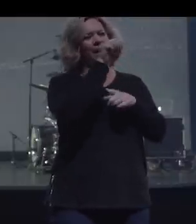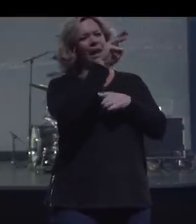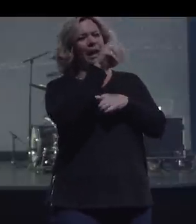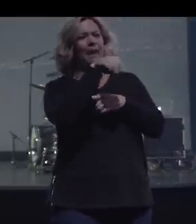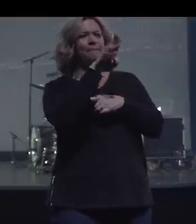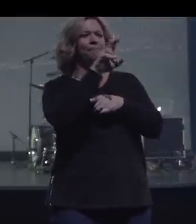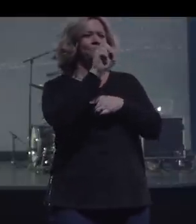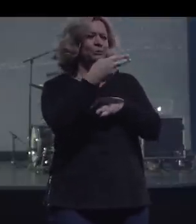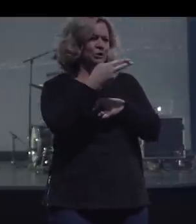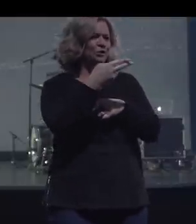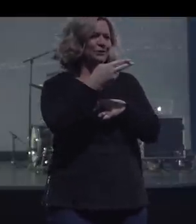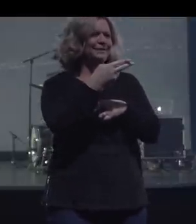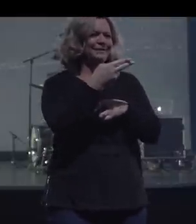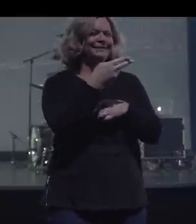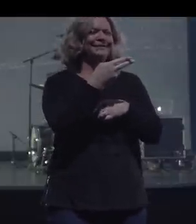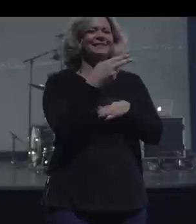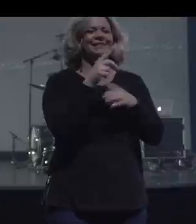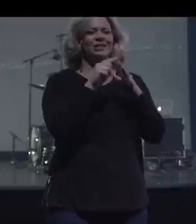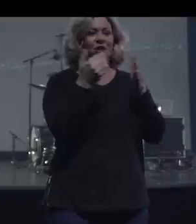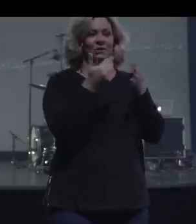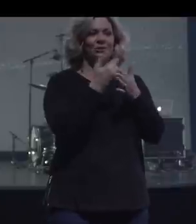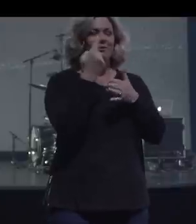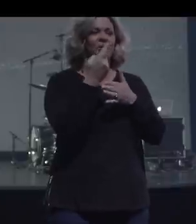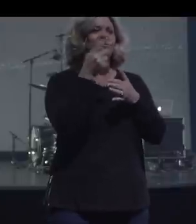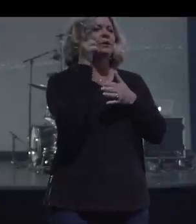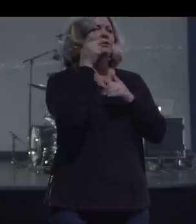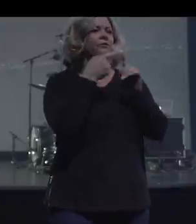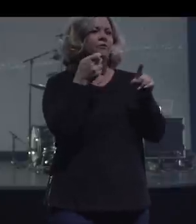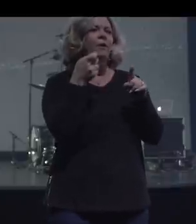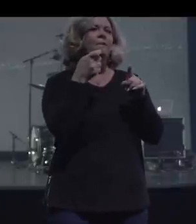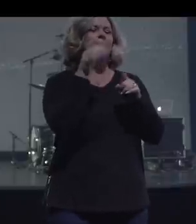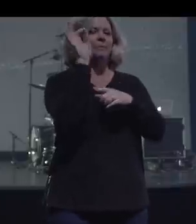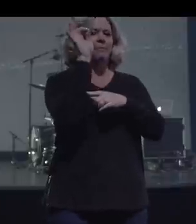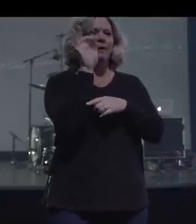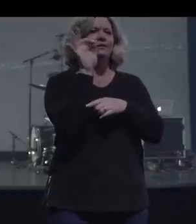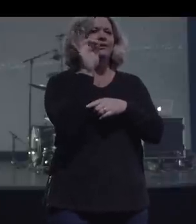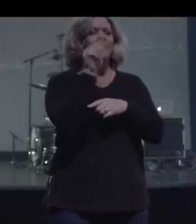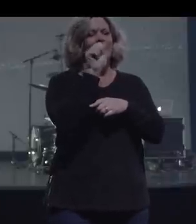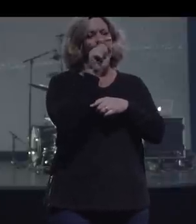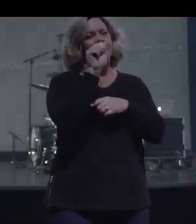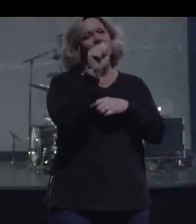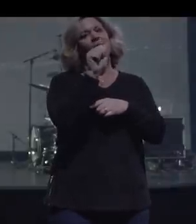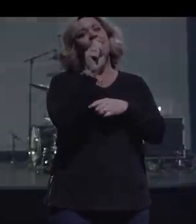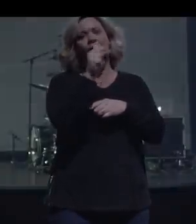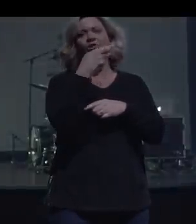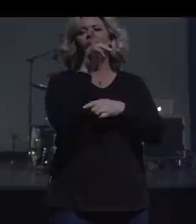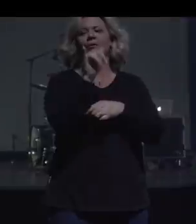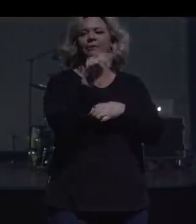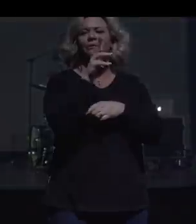I invite you to pull up your message notes on your CCV mobile app, as we'll be hearing from our senior pastor today, Ashley Wooldridge.